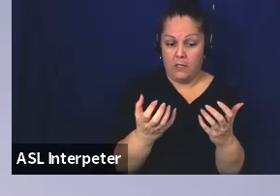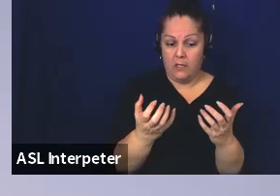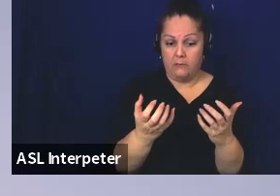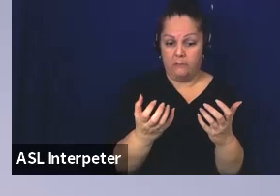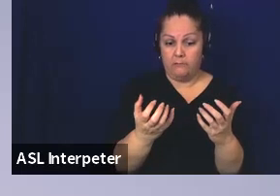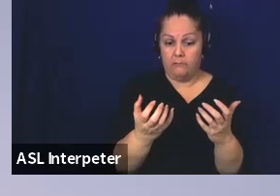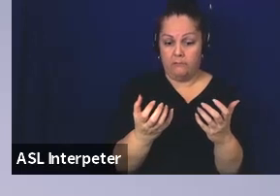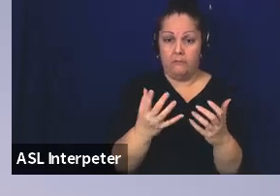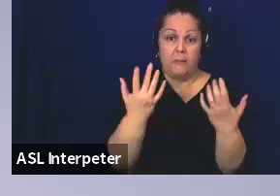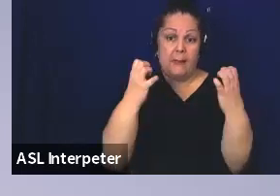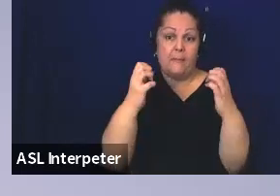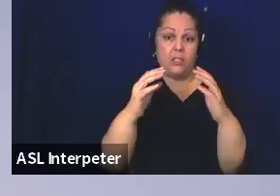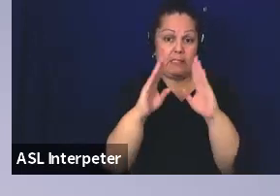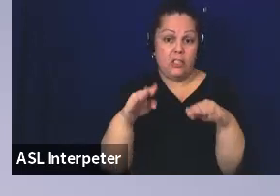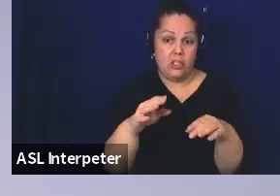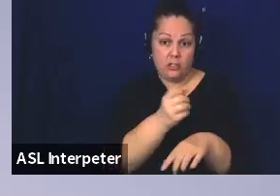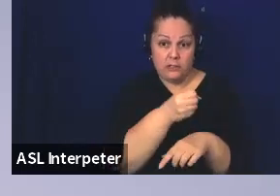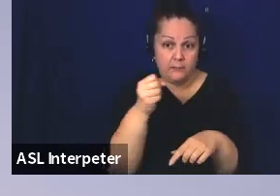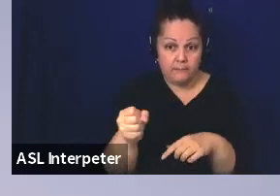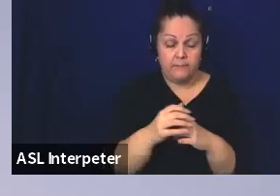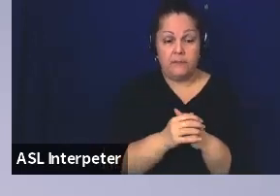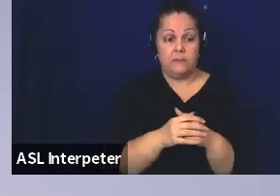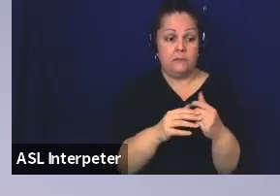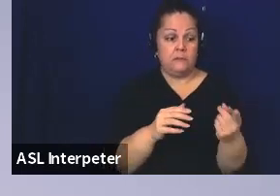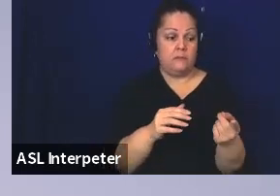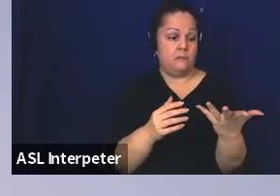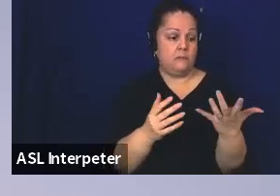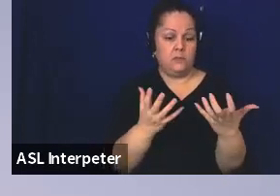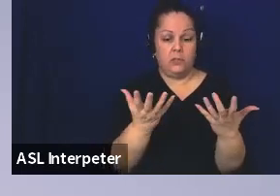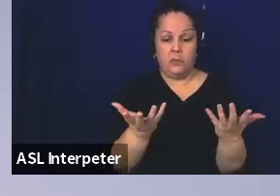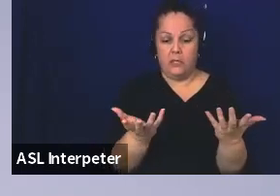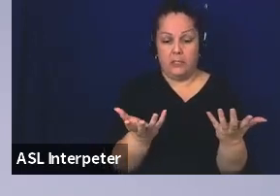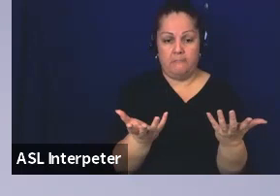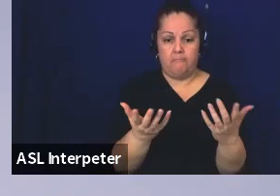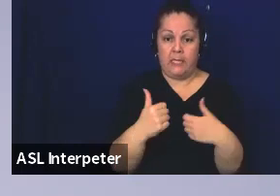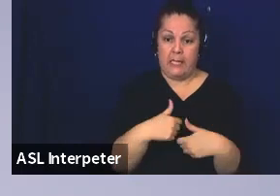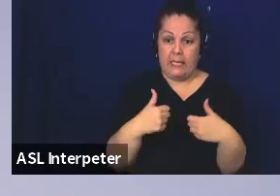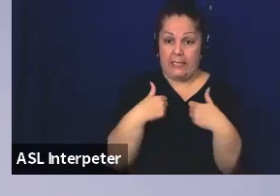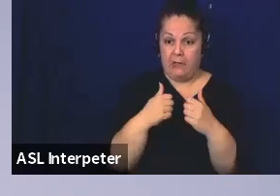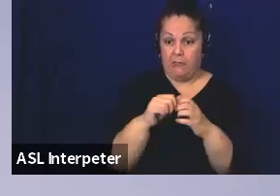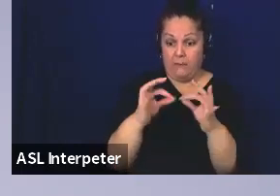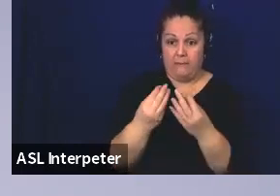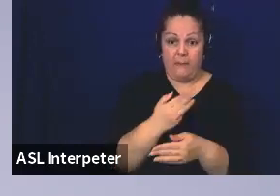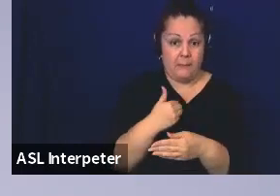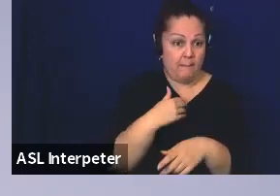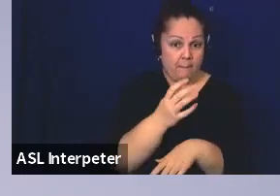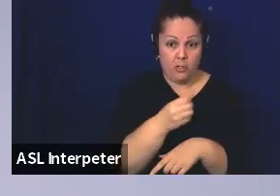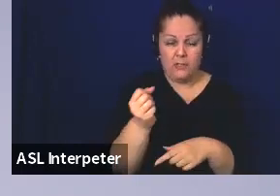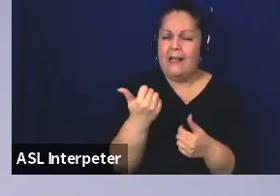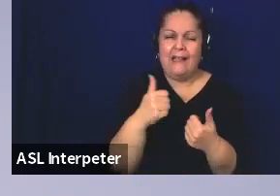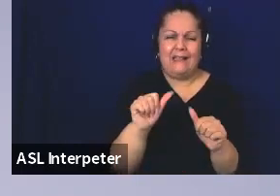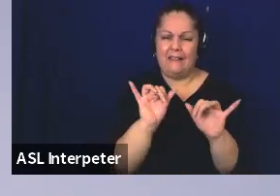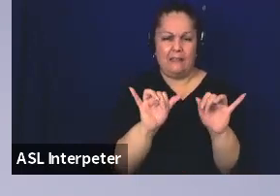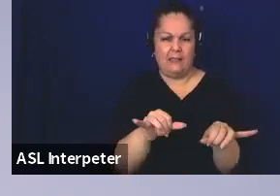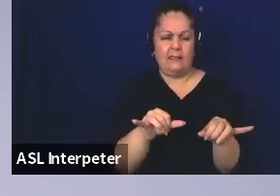into emergency shelter? Do they want to go and live with other family members? Anything like that,